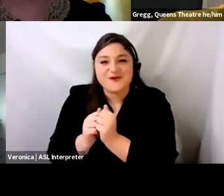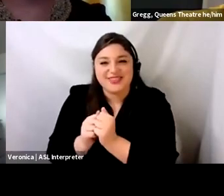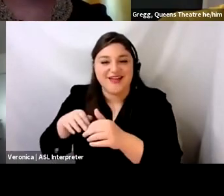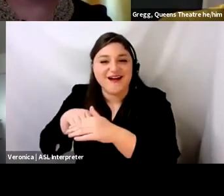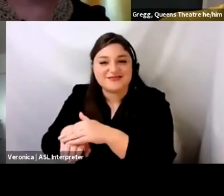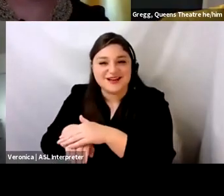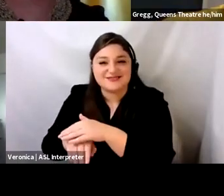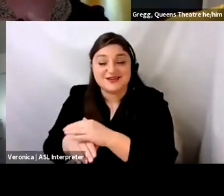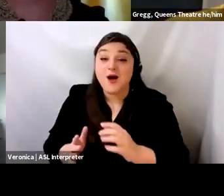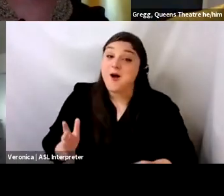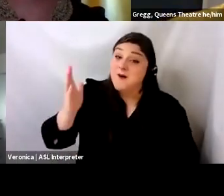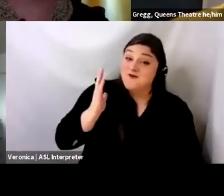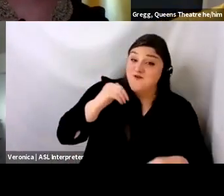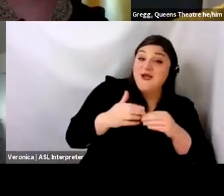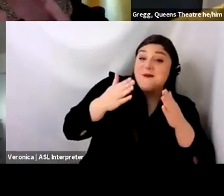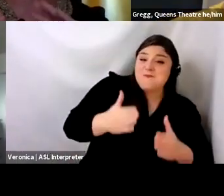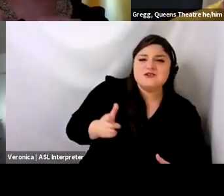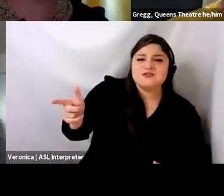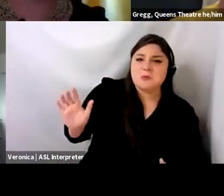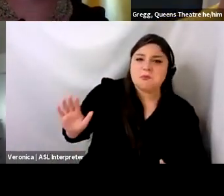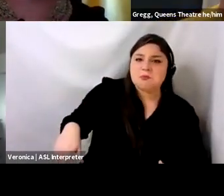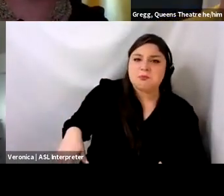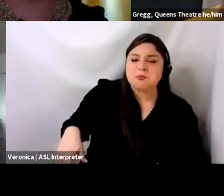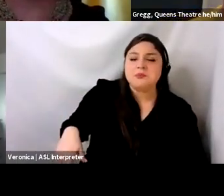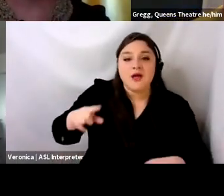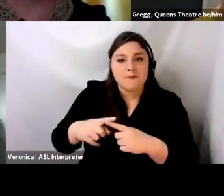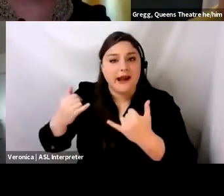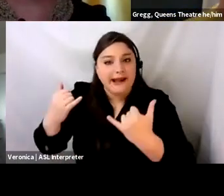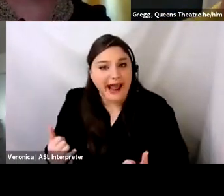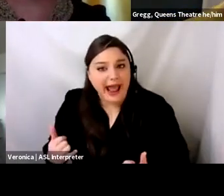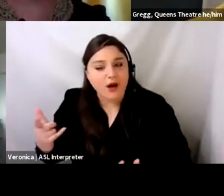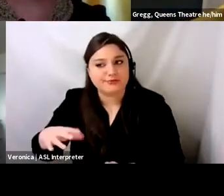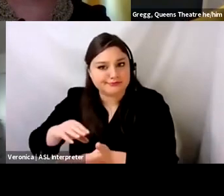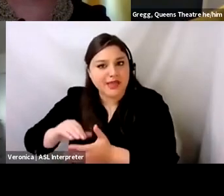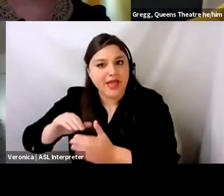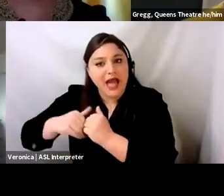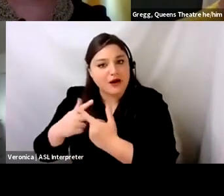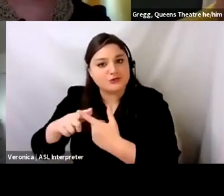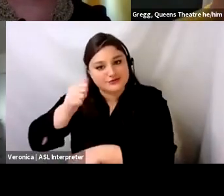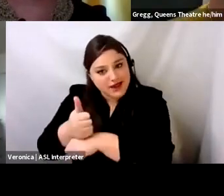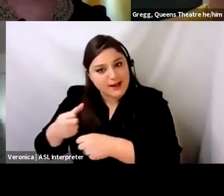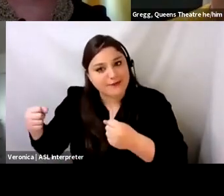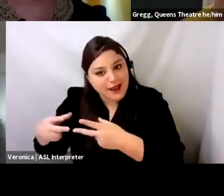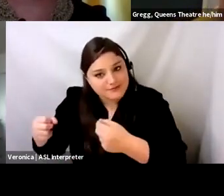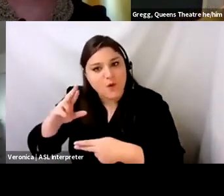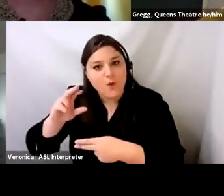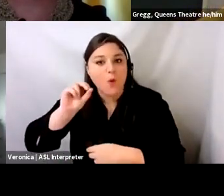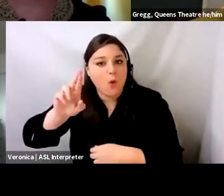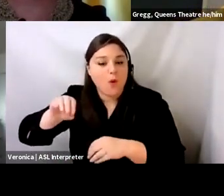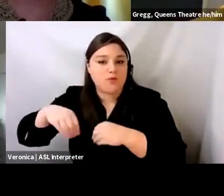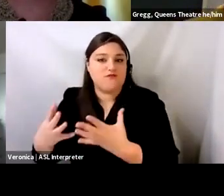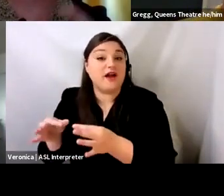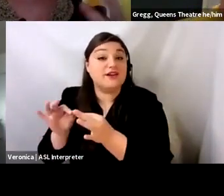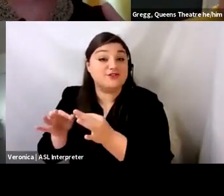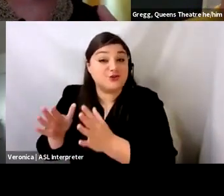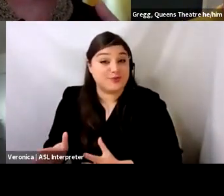they're implementing captioning and sign language interpreting, and they're just learning to do it. And I think that there has been